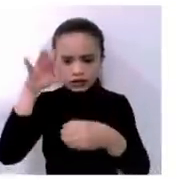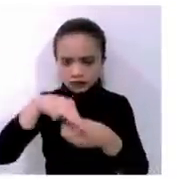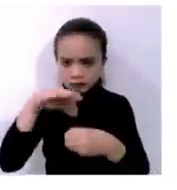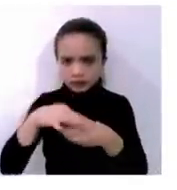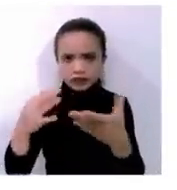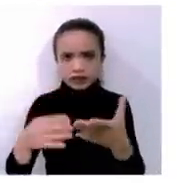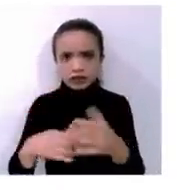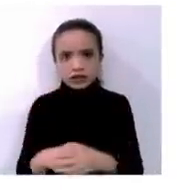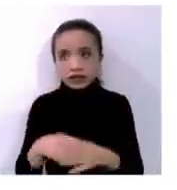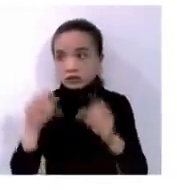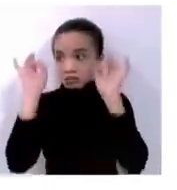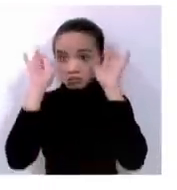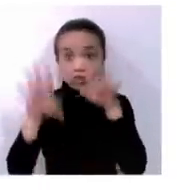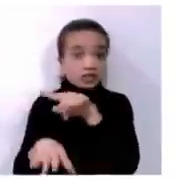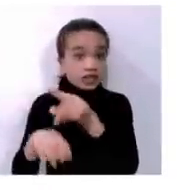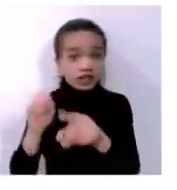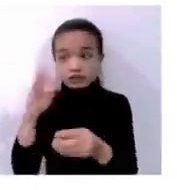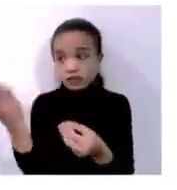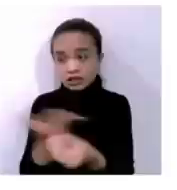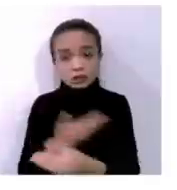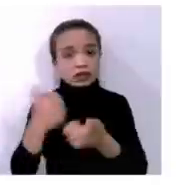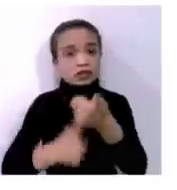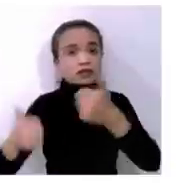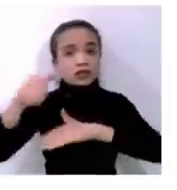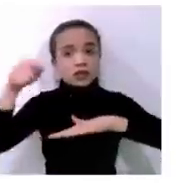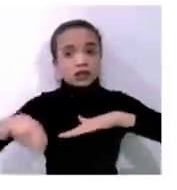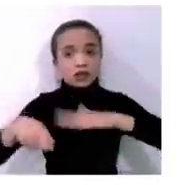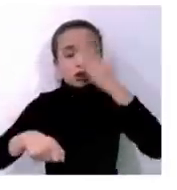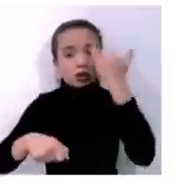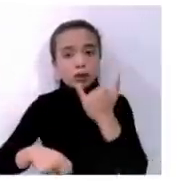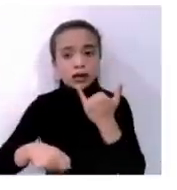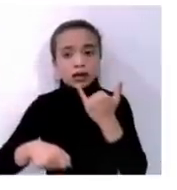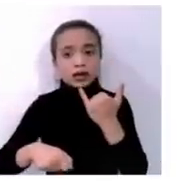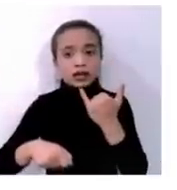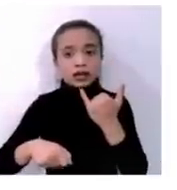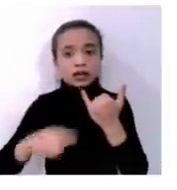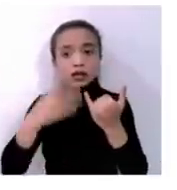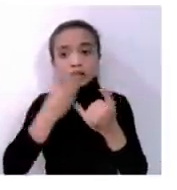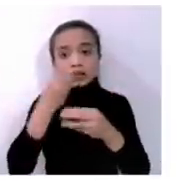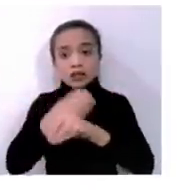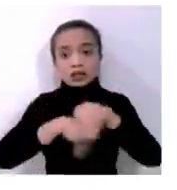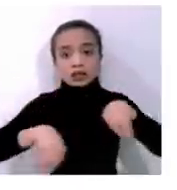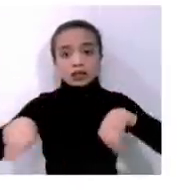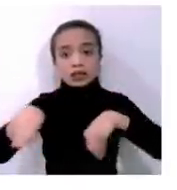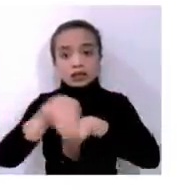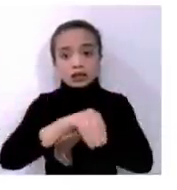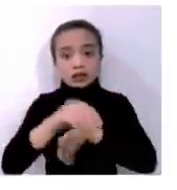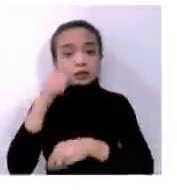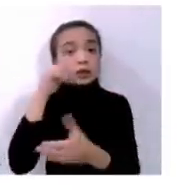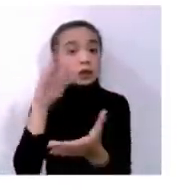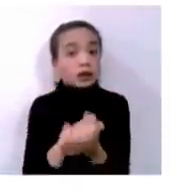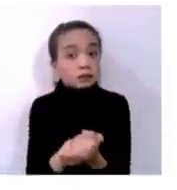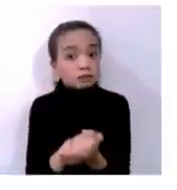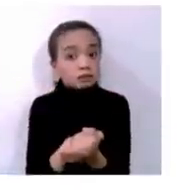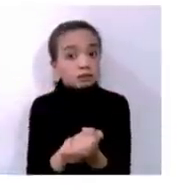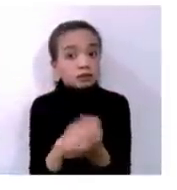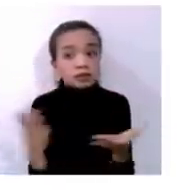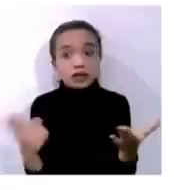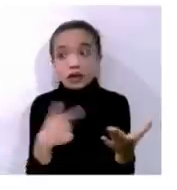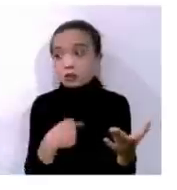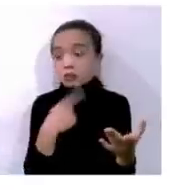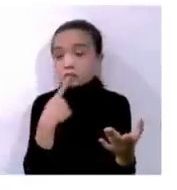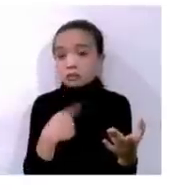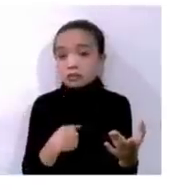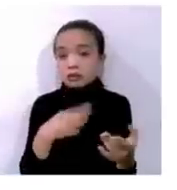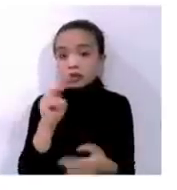May 9 by the Supreme Court, because then he has to be substituted. If he's substituted by his wife, I was told that the